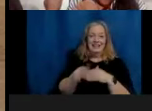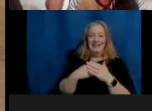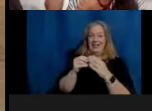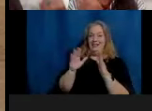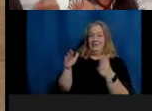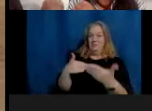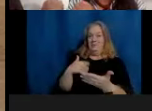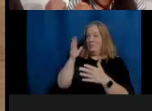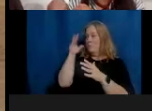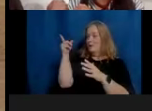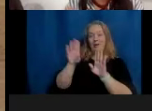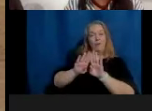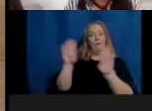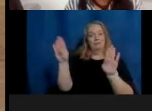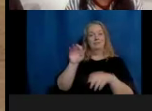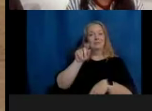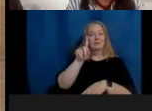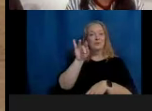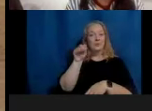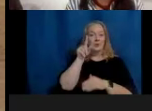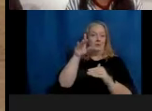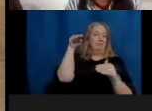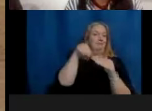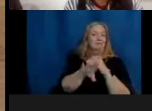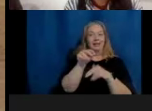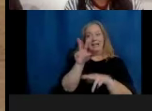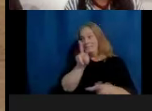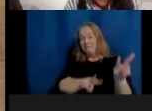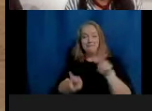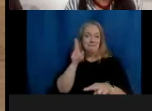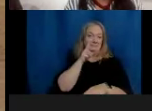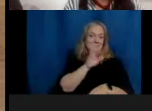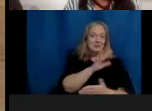open up her studio so you can come in there and check out her work.